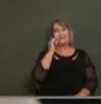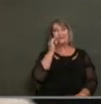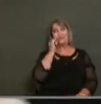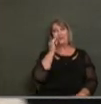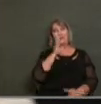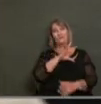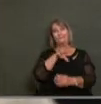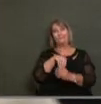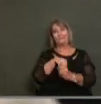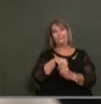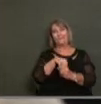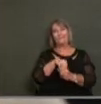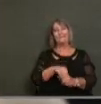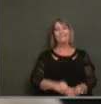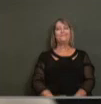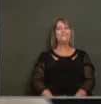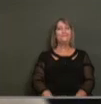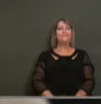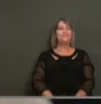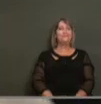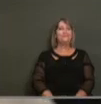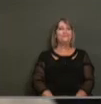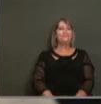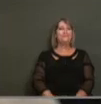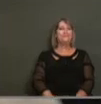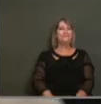it. Good. All right.